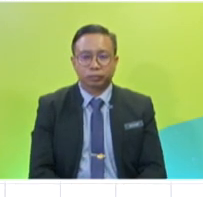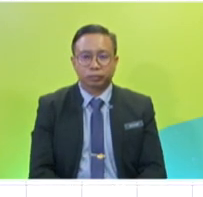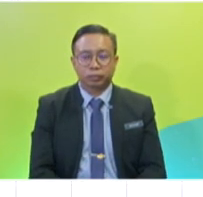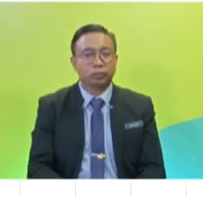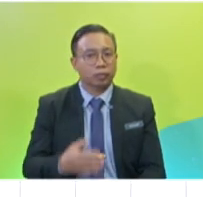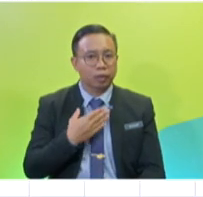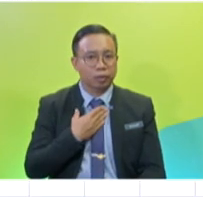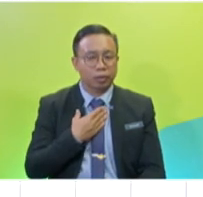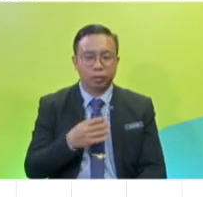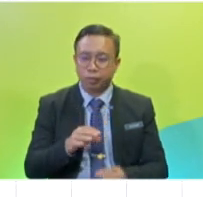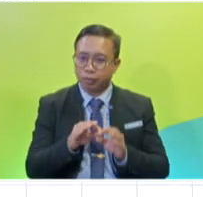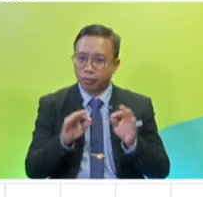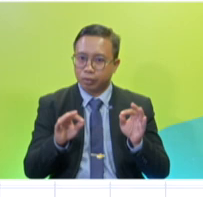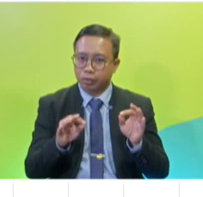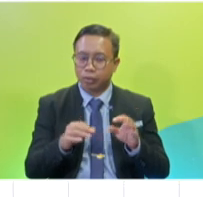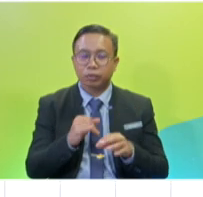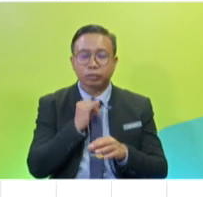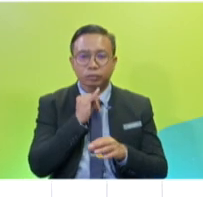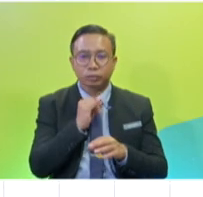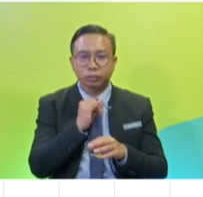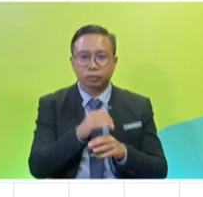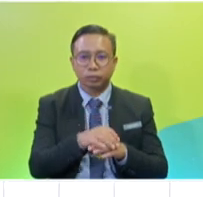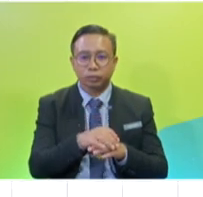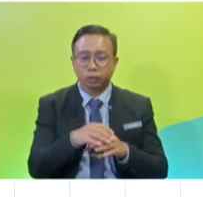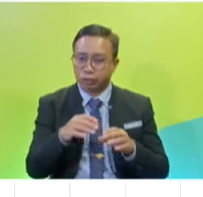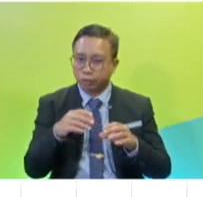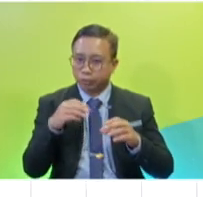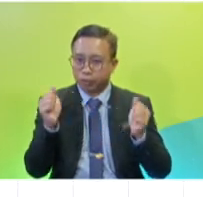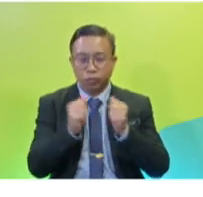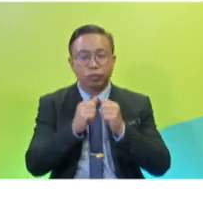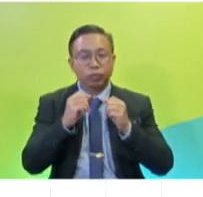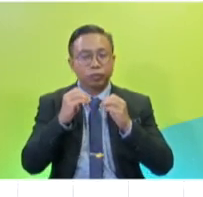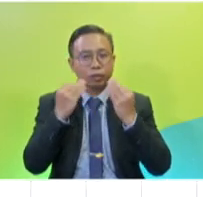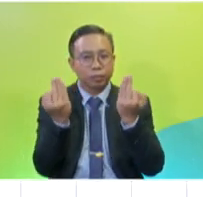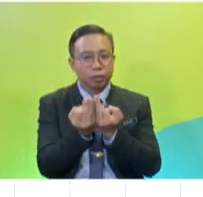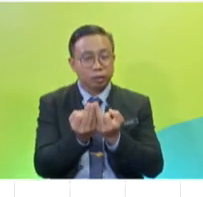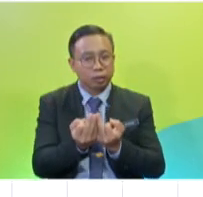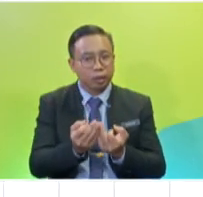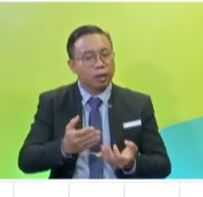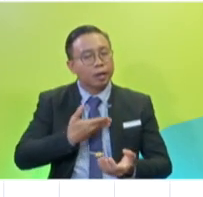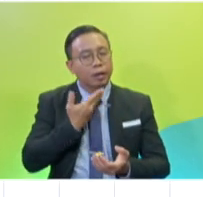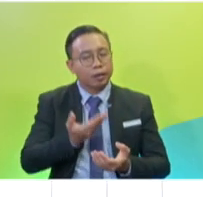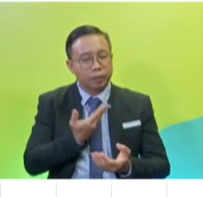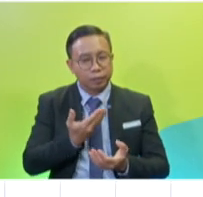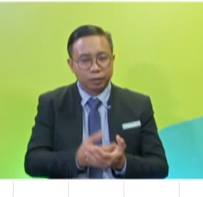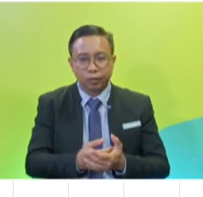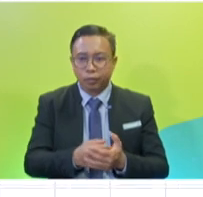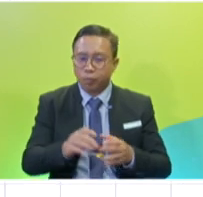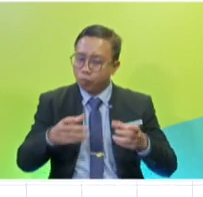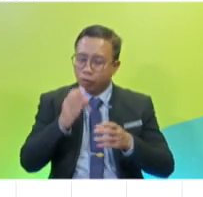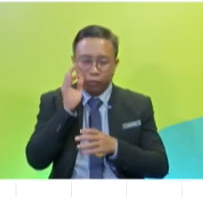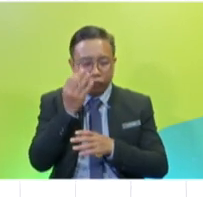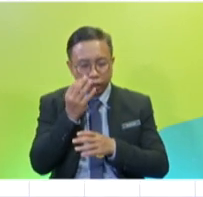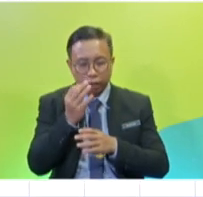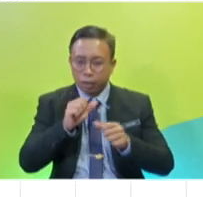My sentence is, I spent time with my family and I was grateful doing fun family activities such